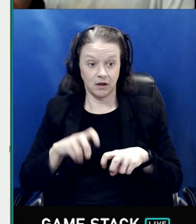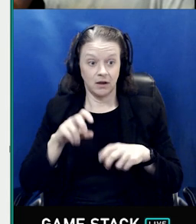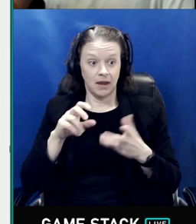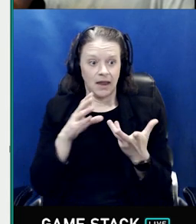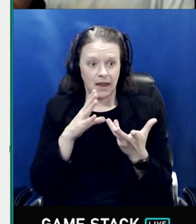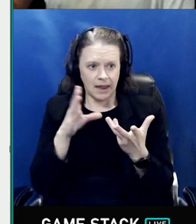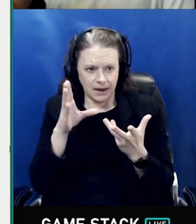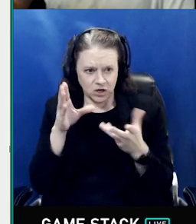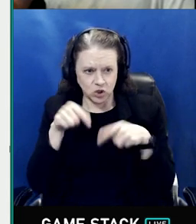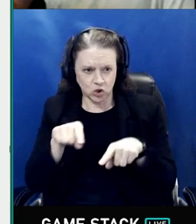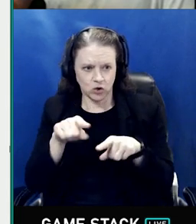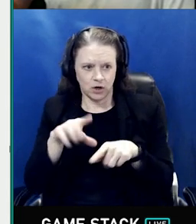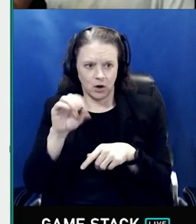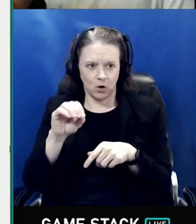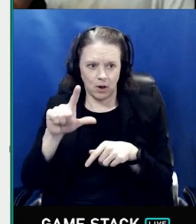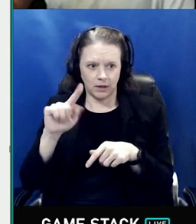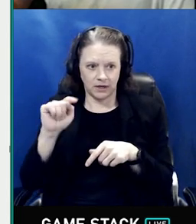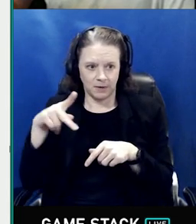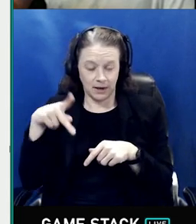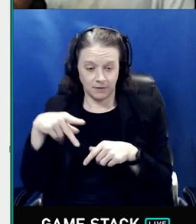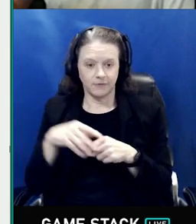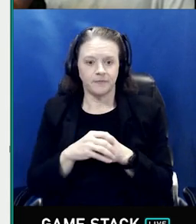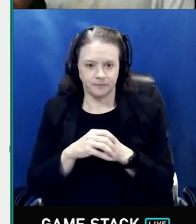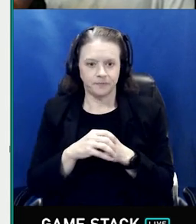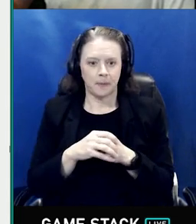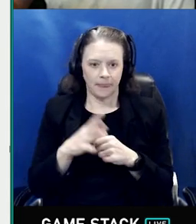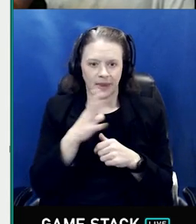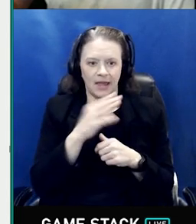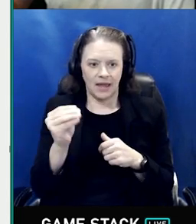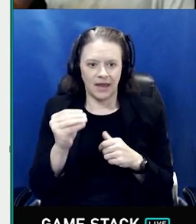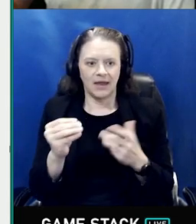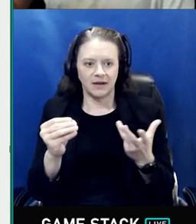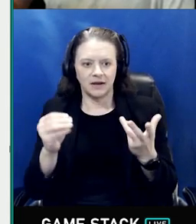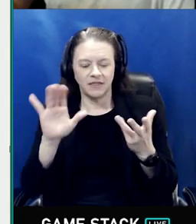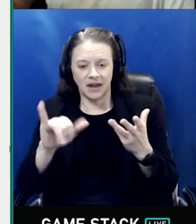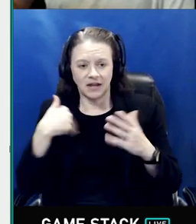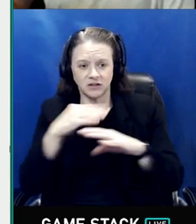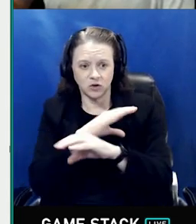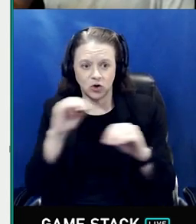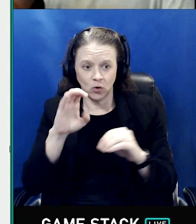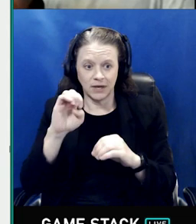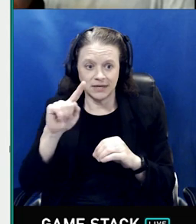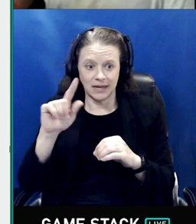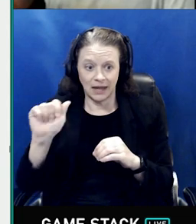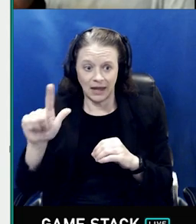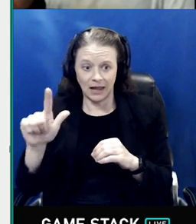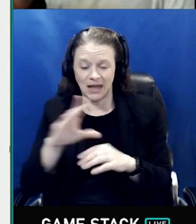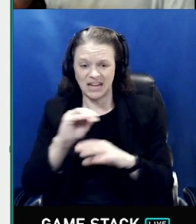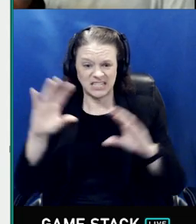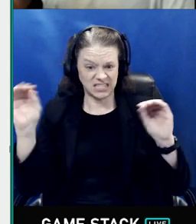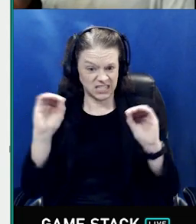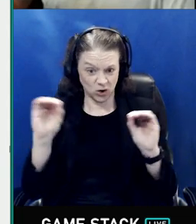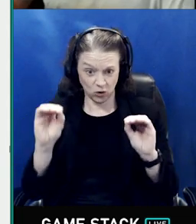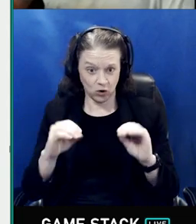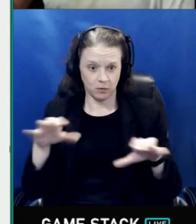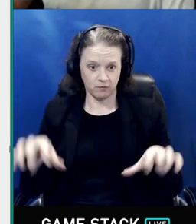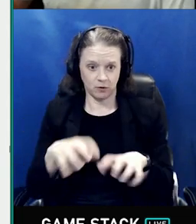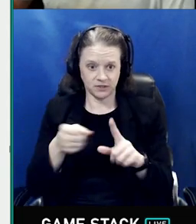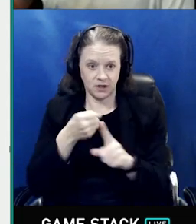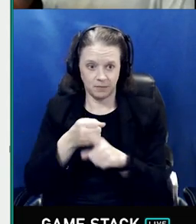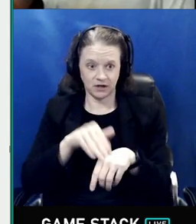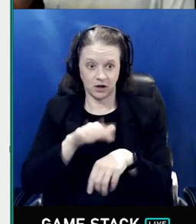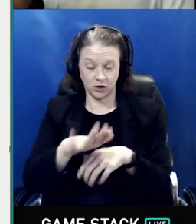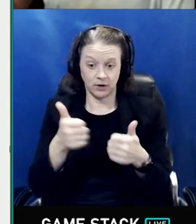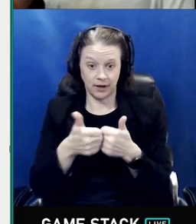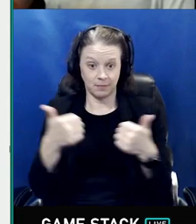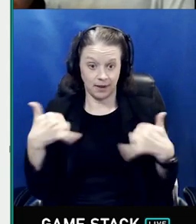with no ETL and zero performance impact on your operational gaming workloads. You can now generate near real-time analytics over